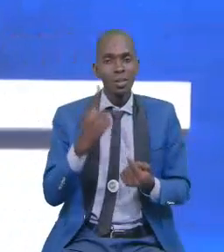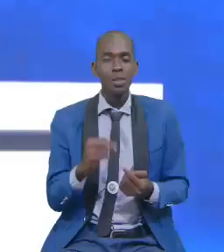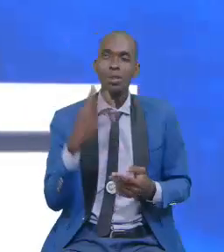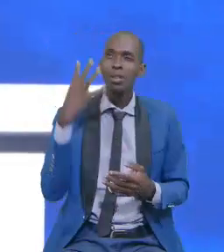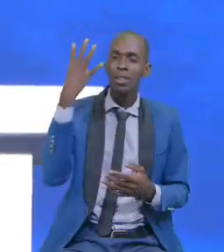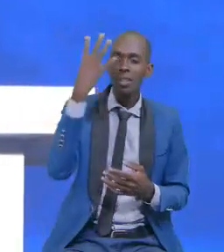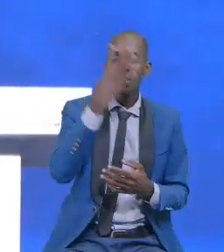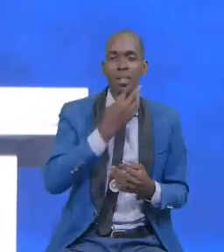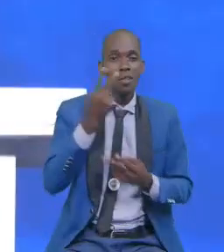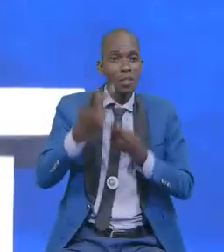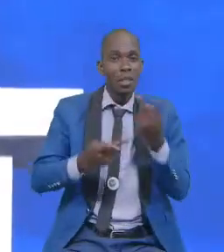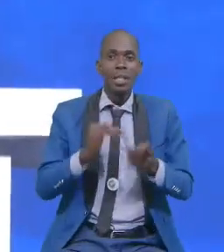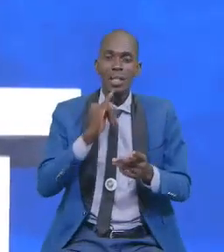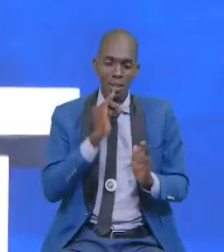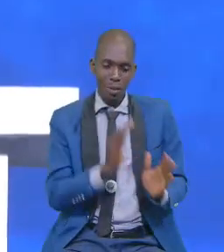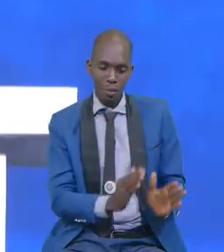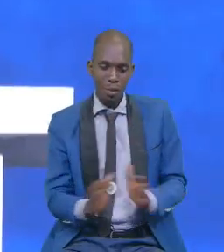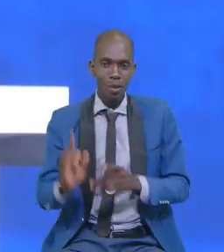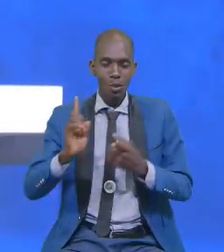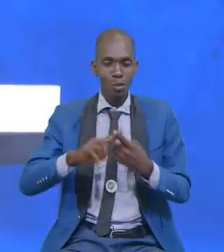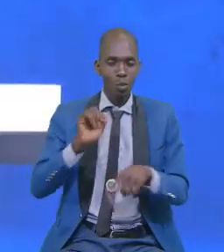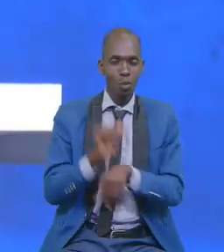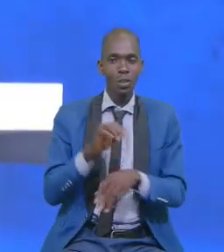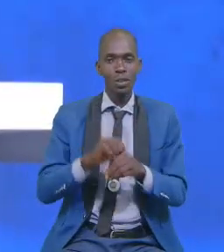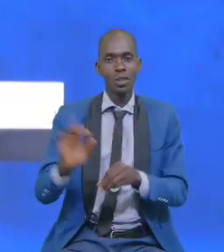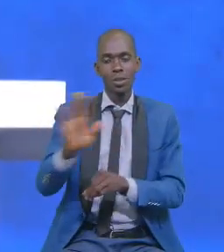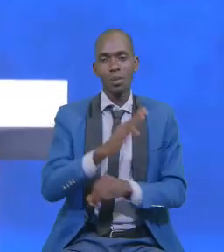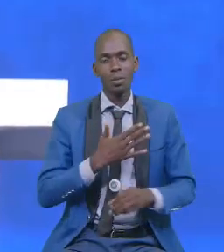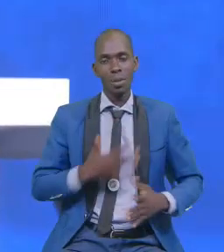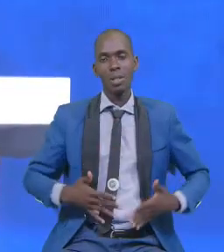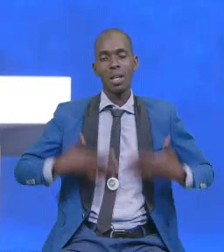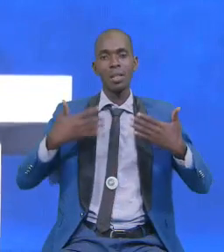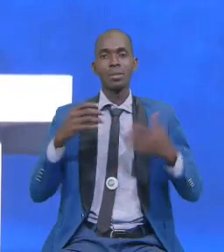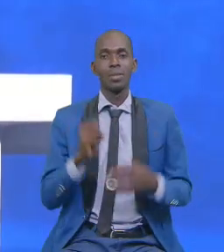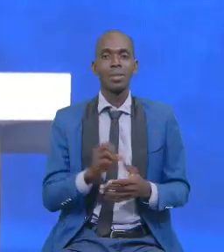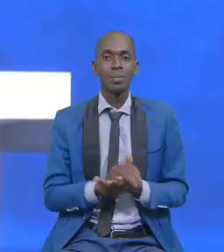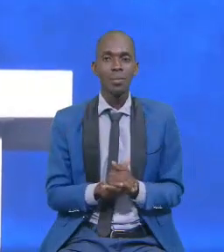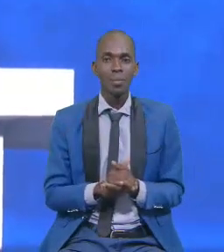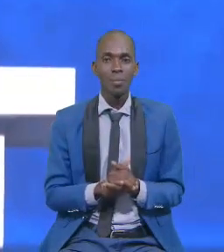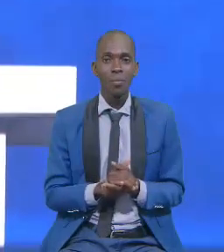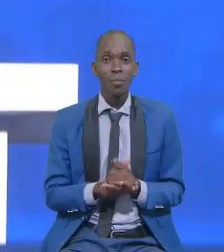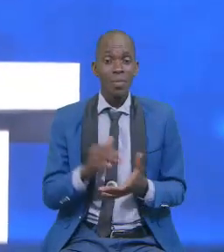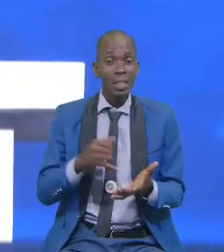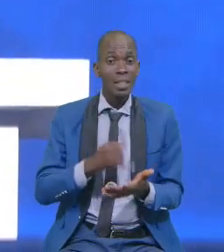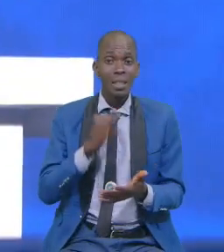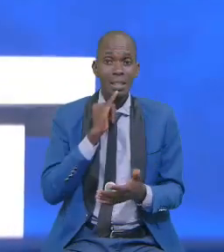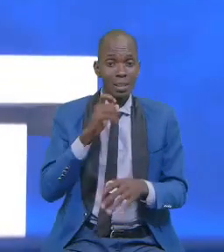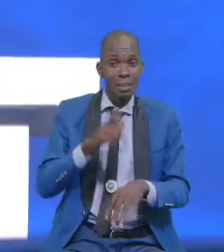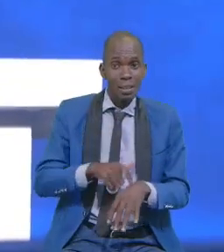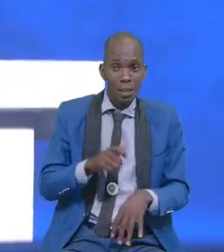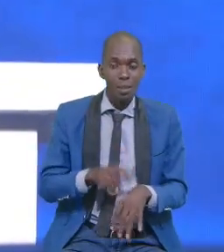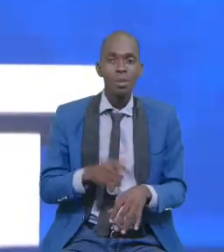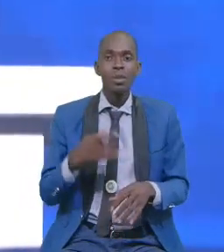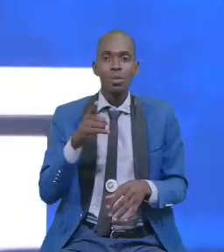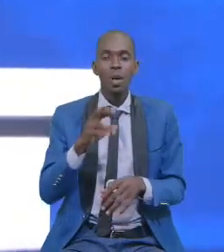visitation is about to take effect in our lives. It's time you are now coming to